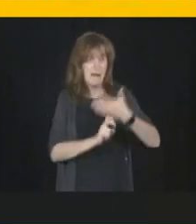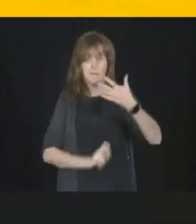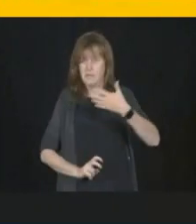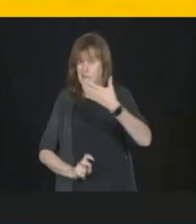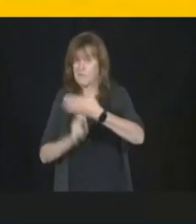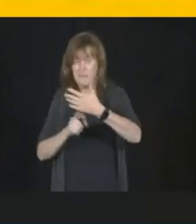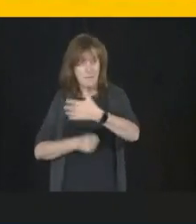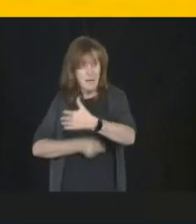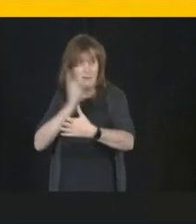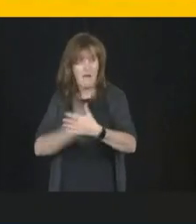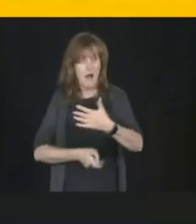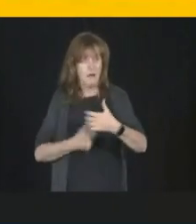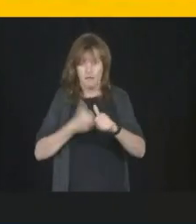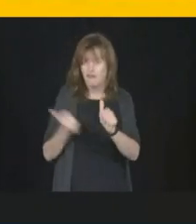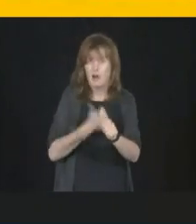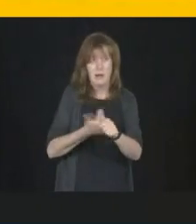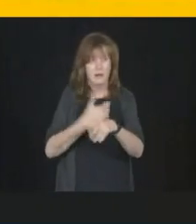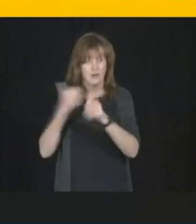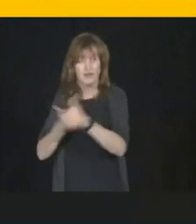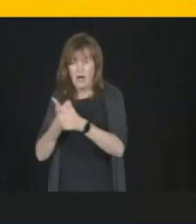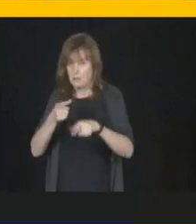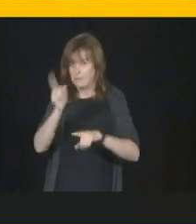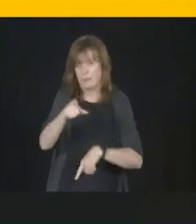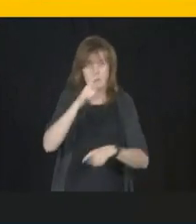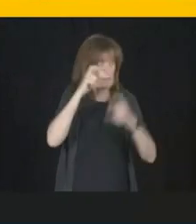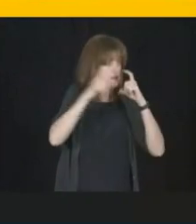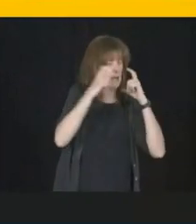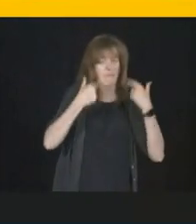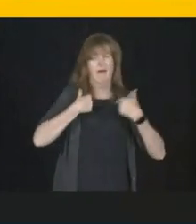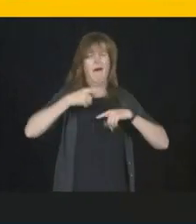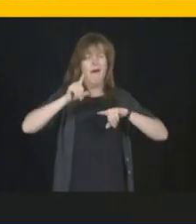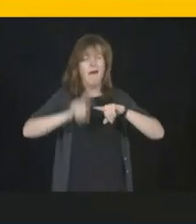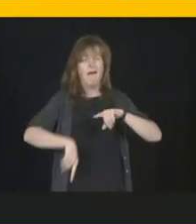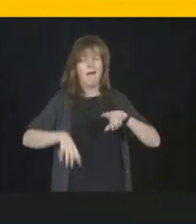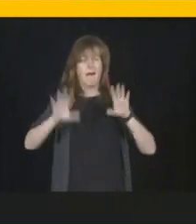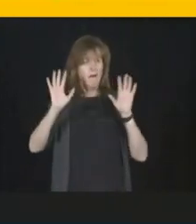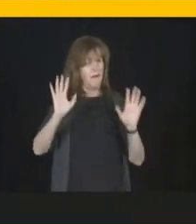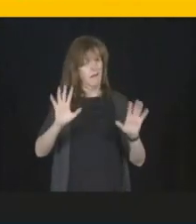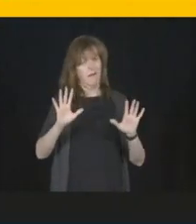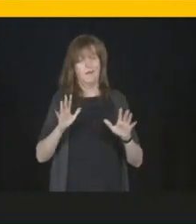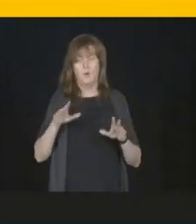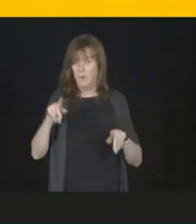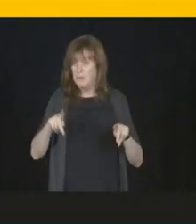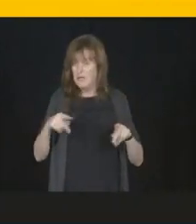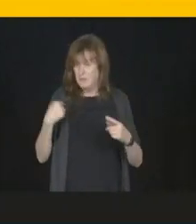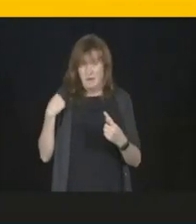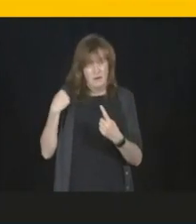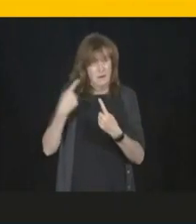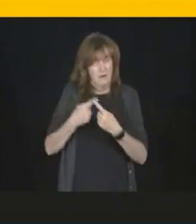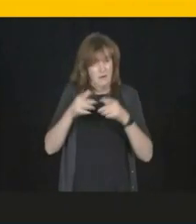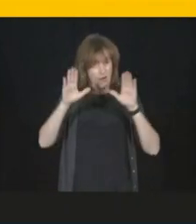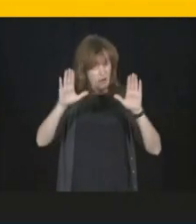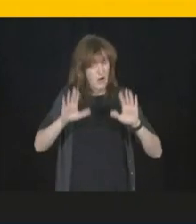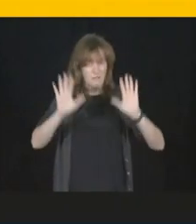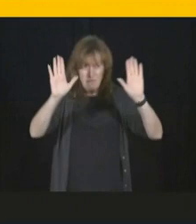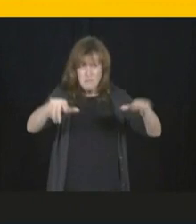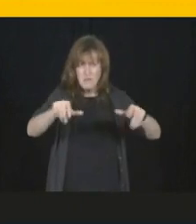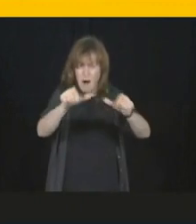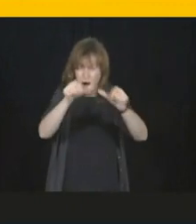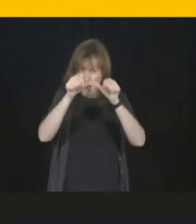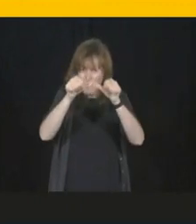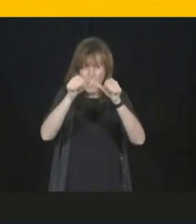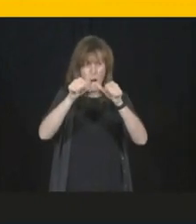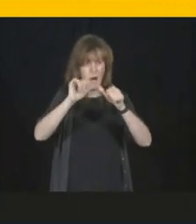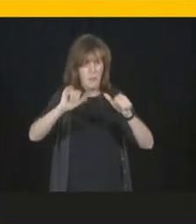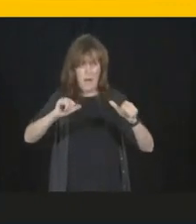The Premier of Ontario wrapping up his press conference today that we carried live, sort of, and a lot of it online, leaving because the bells